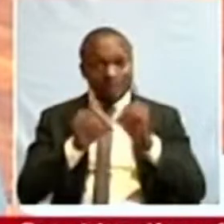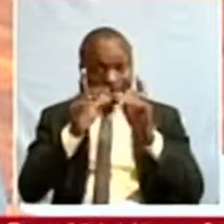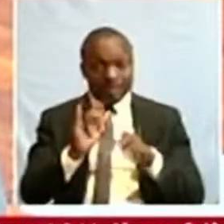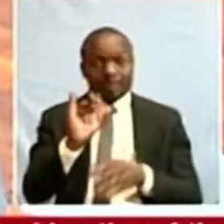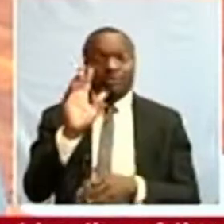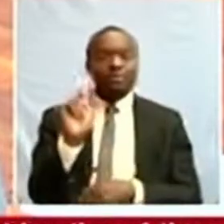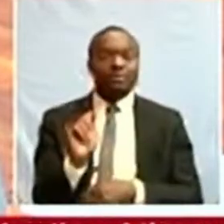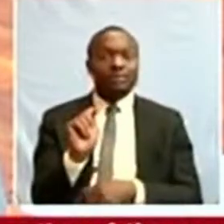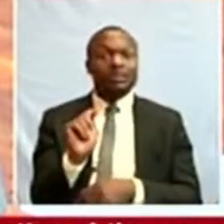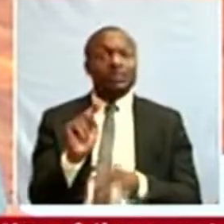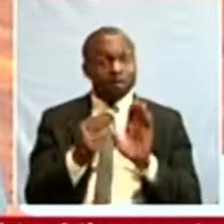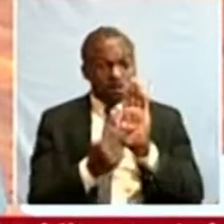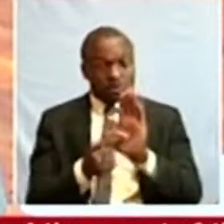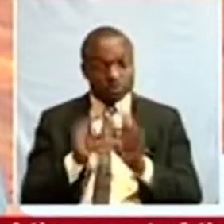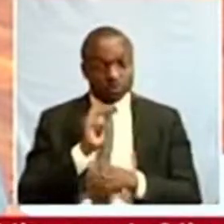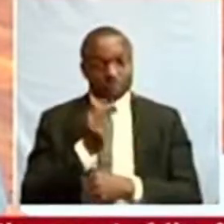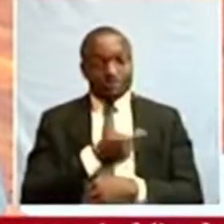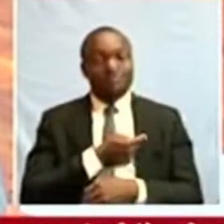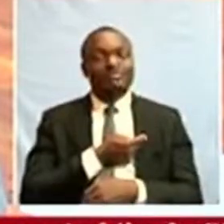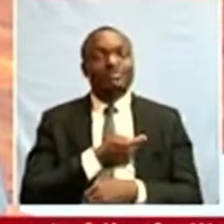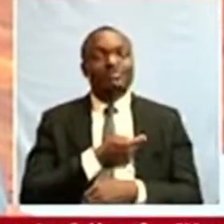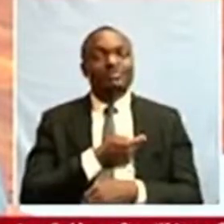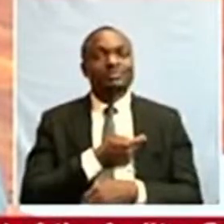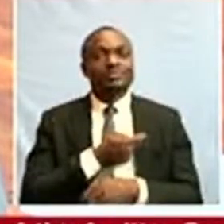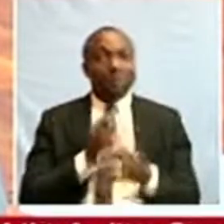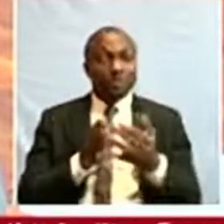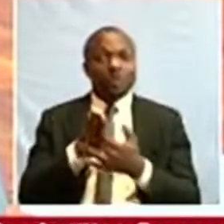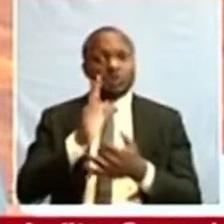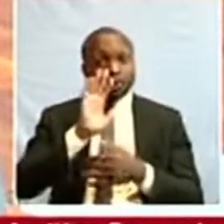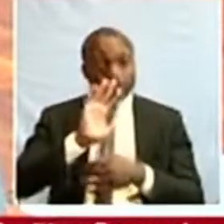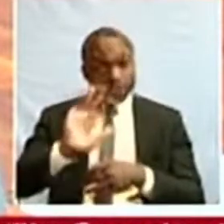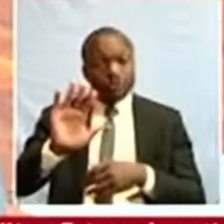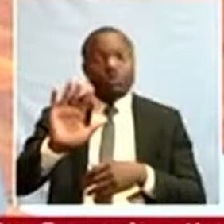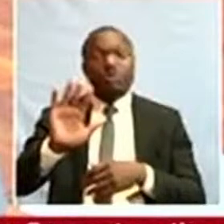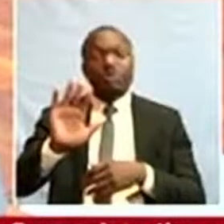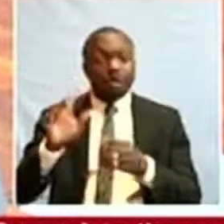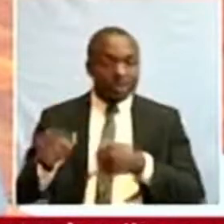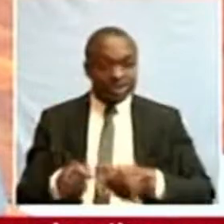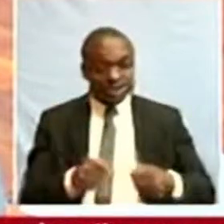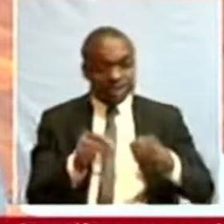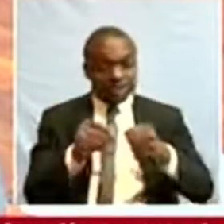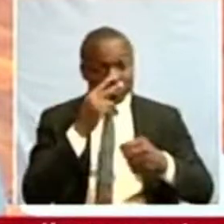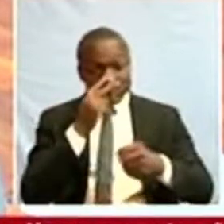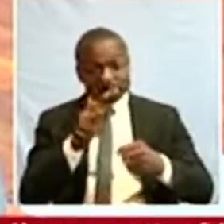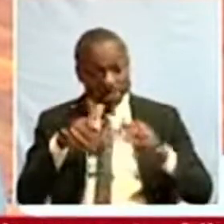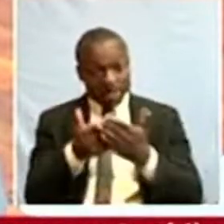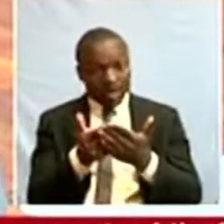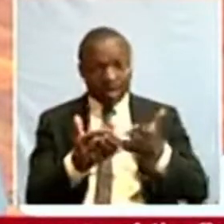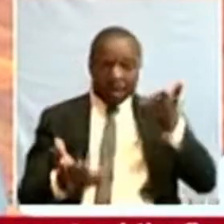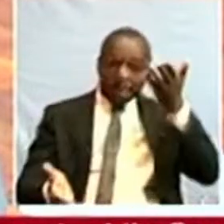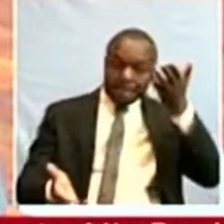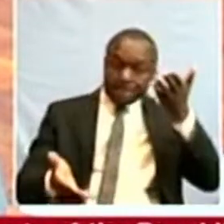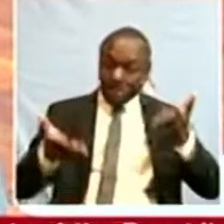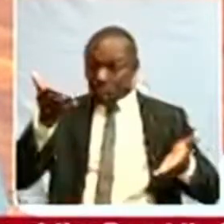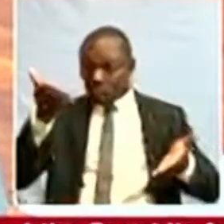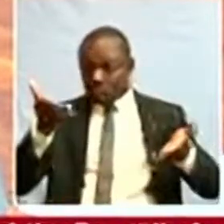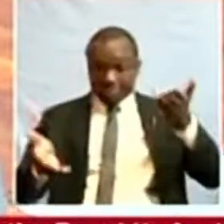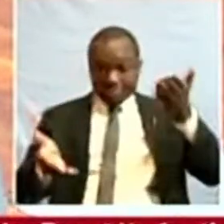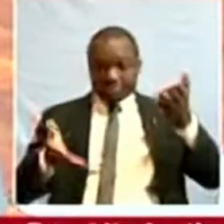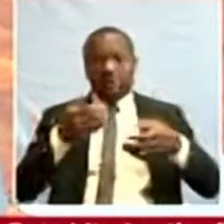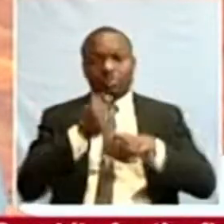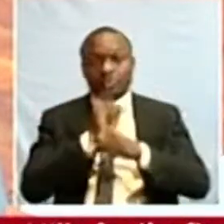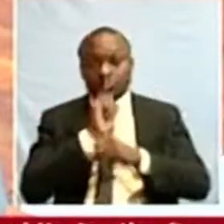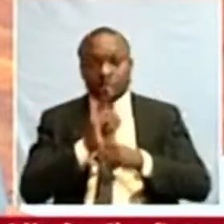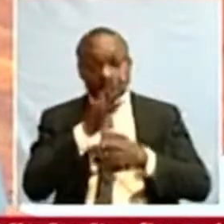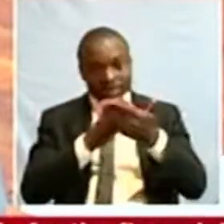ICT to demonstrate to us through your live system. We see how we can compare and contrast to ensure that